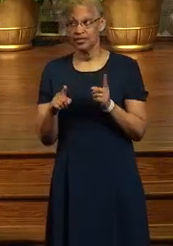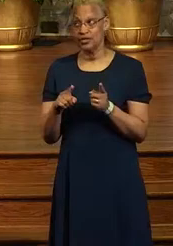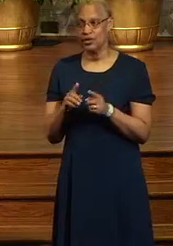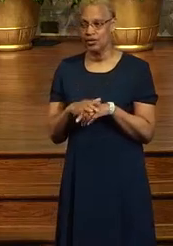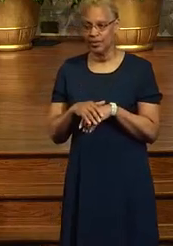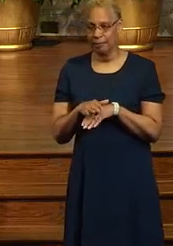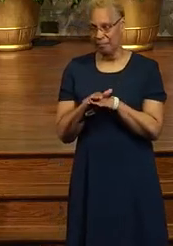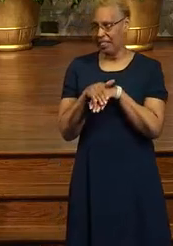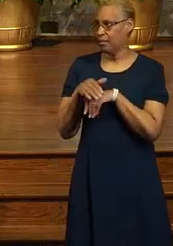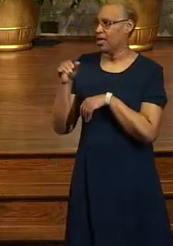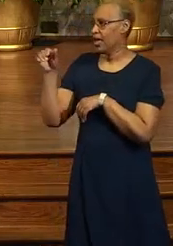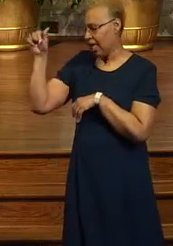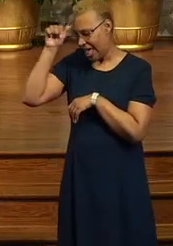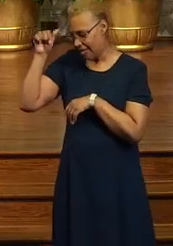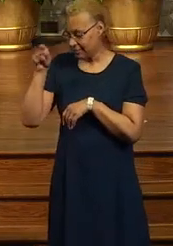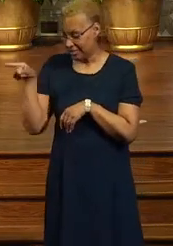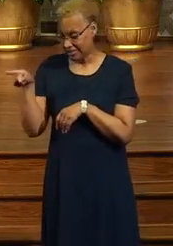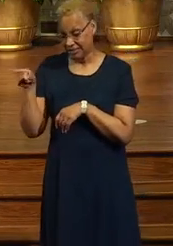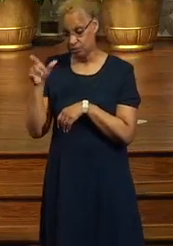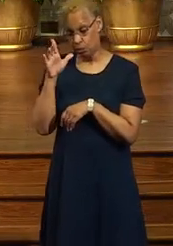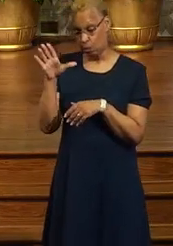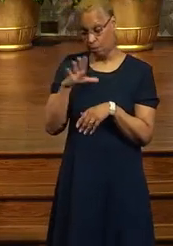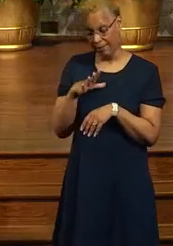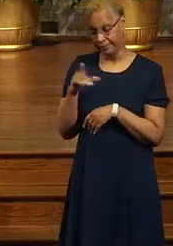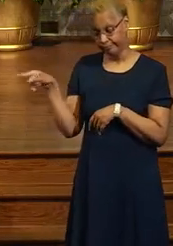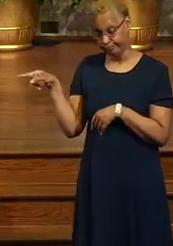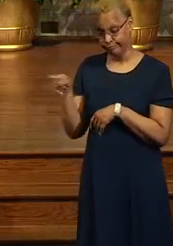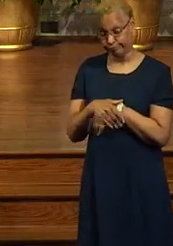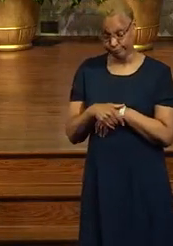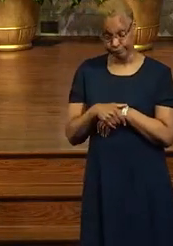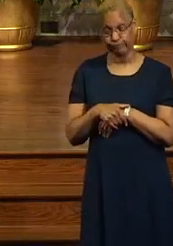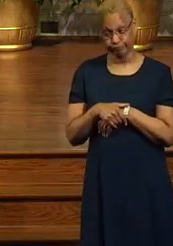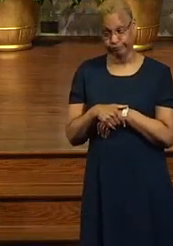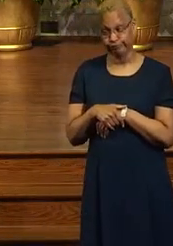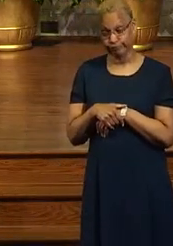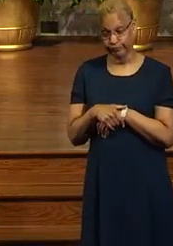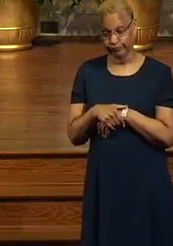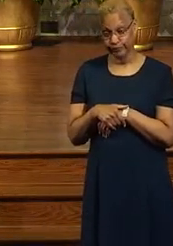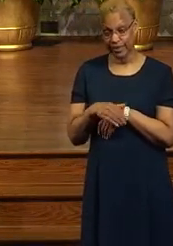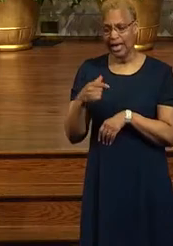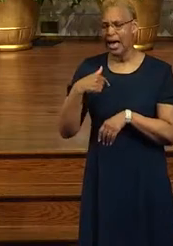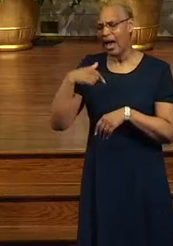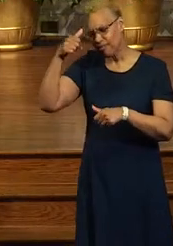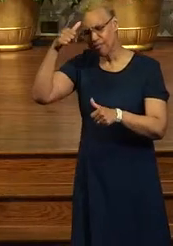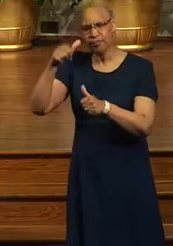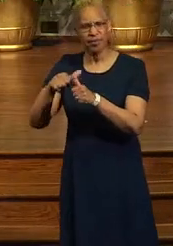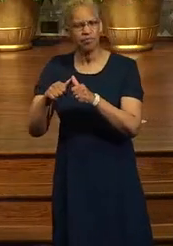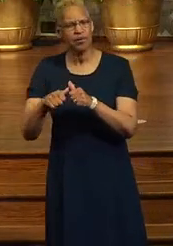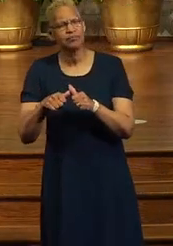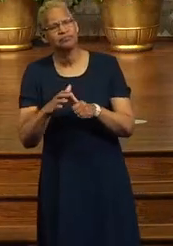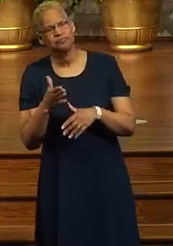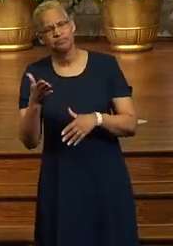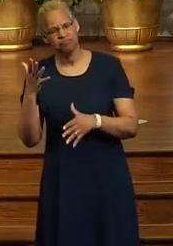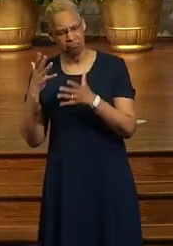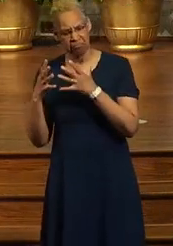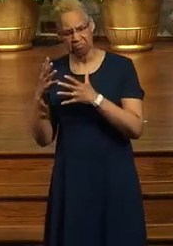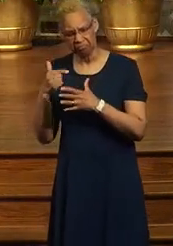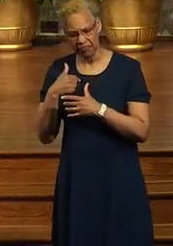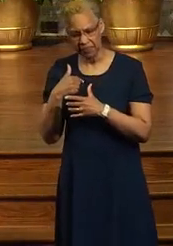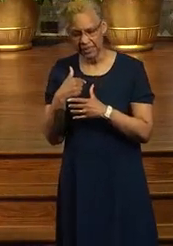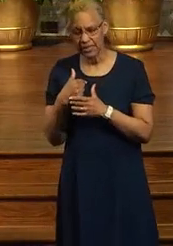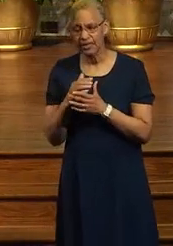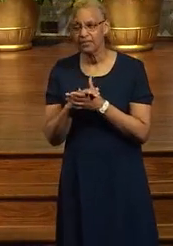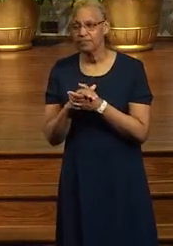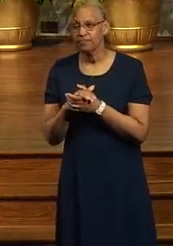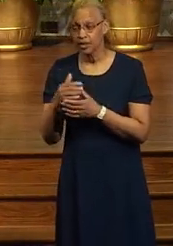me. You know, we always blame somebody. You know, I remember this so vividly. We know